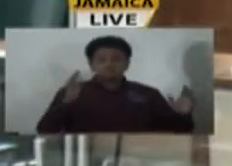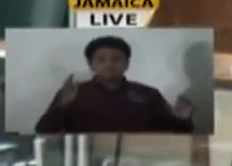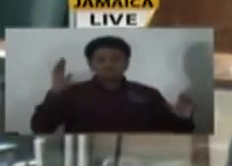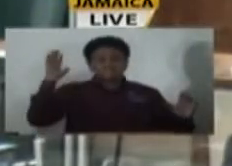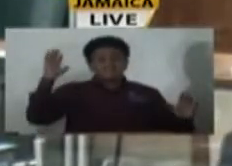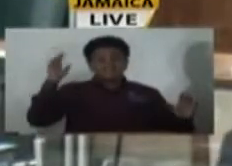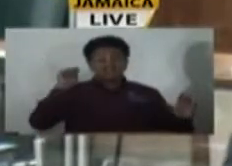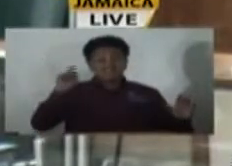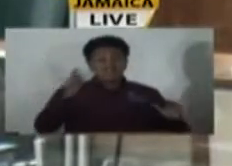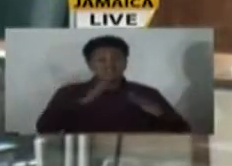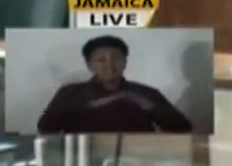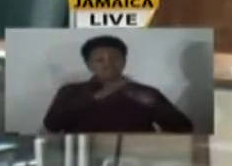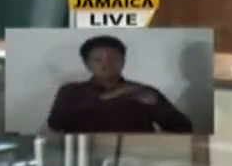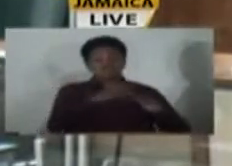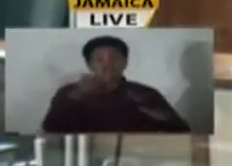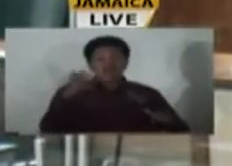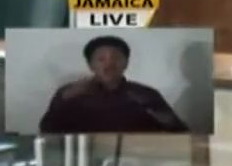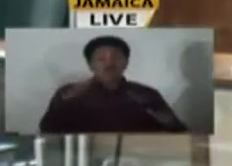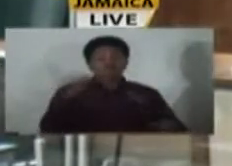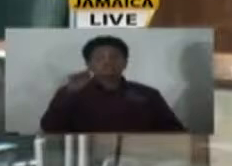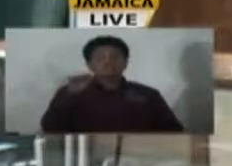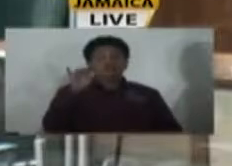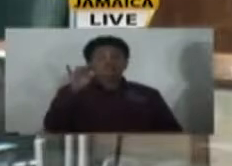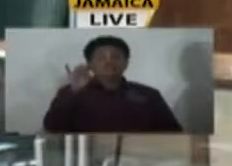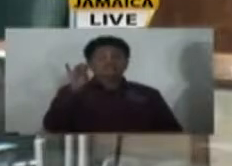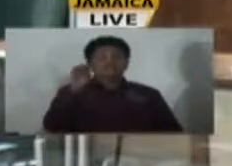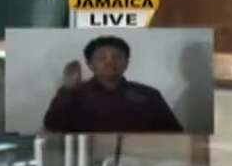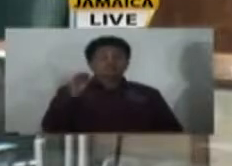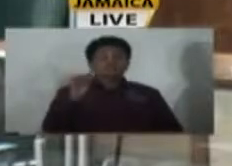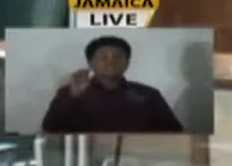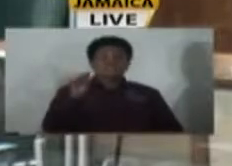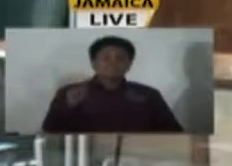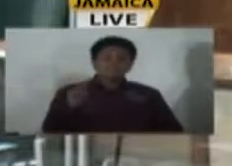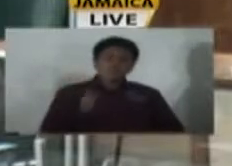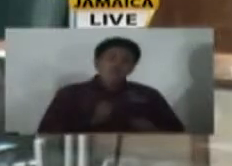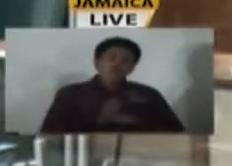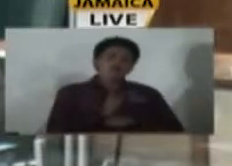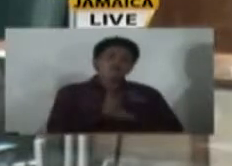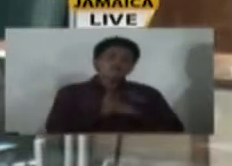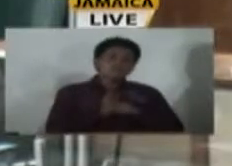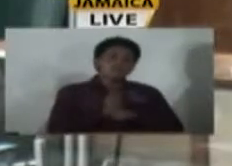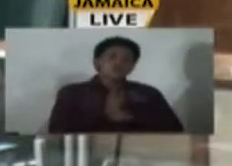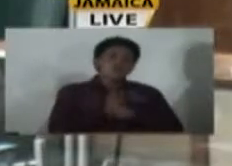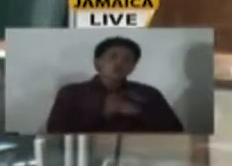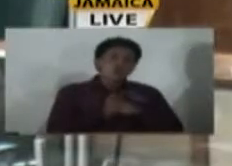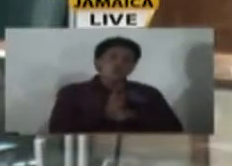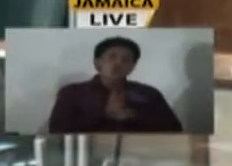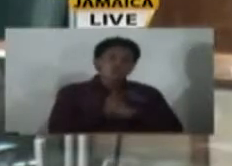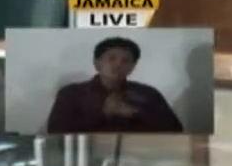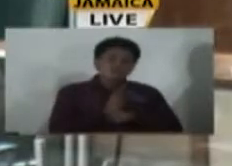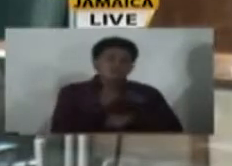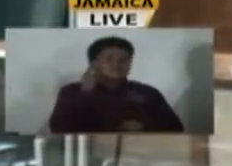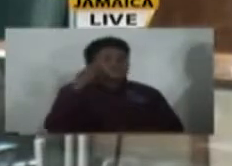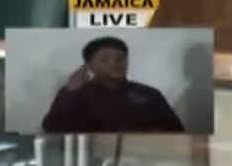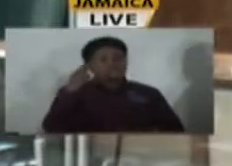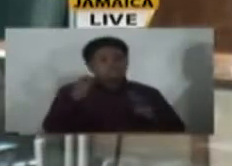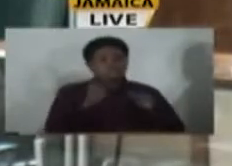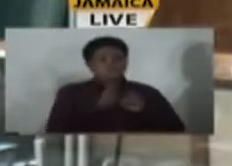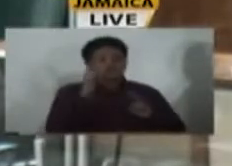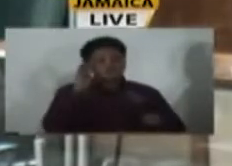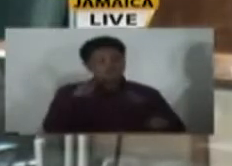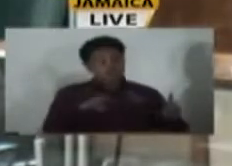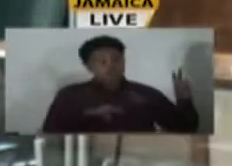increases average 0.87% of GDP every single year for the 16 years